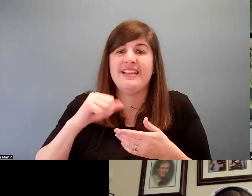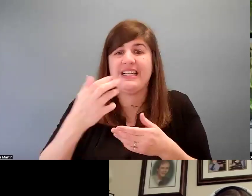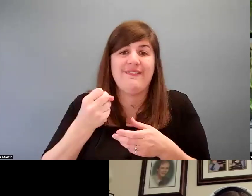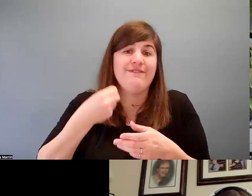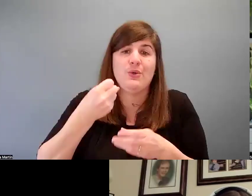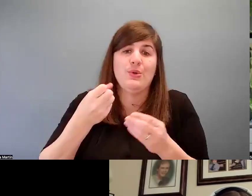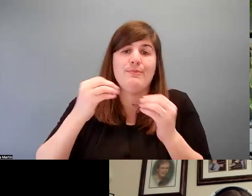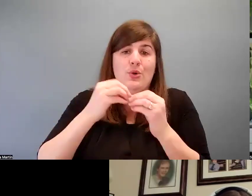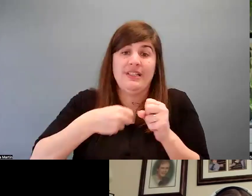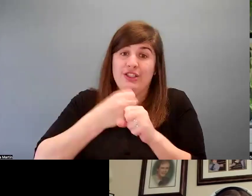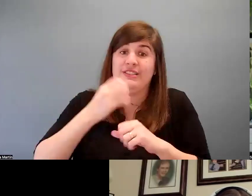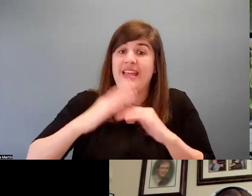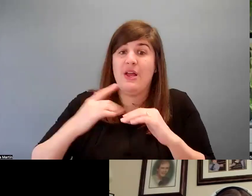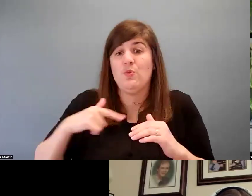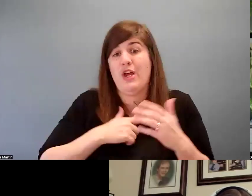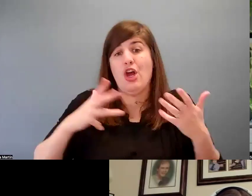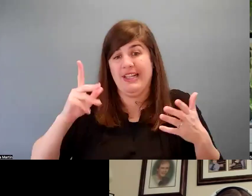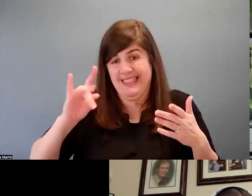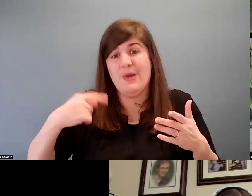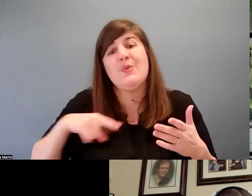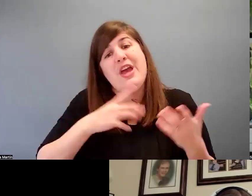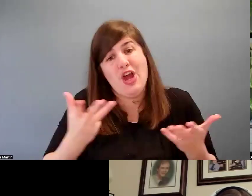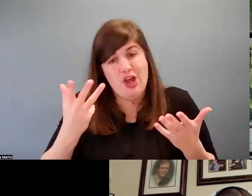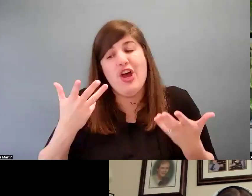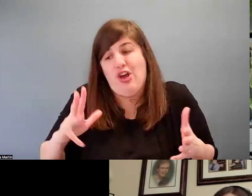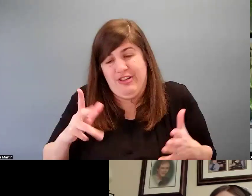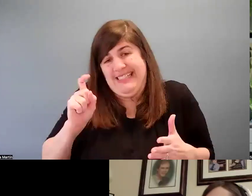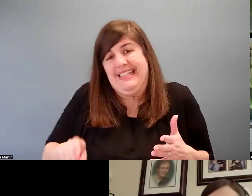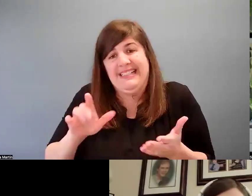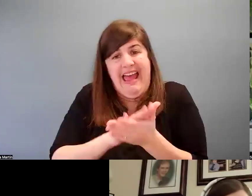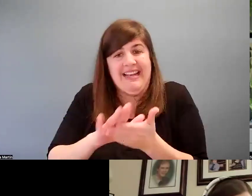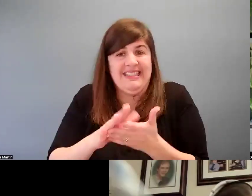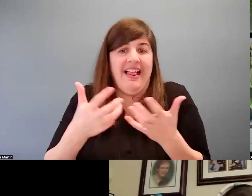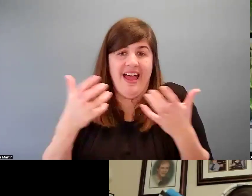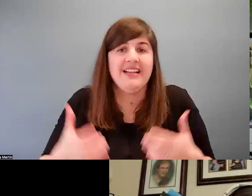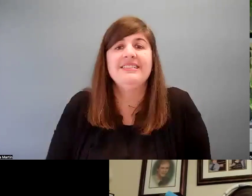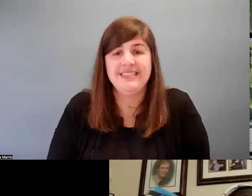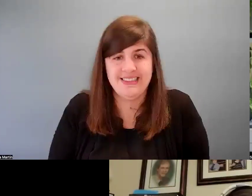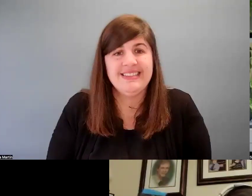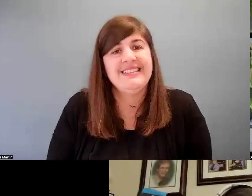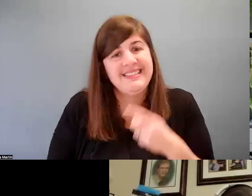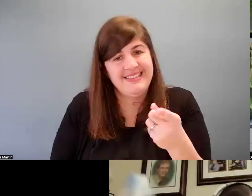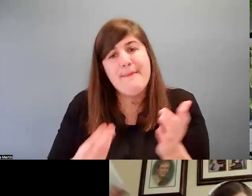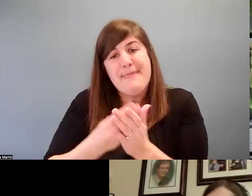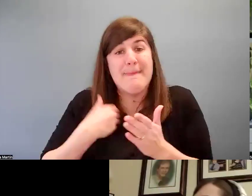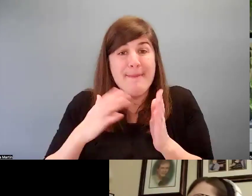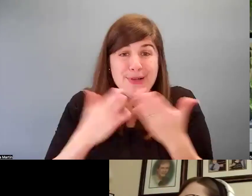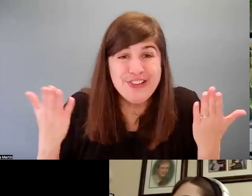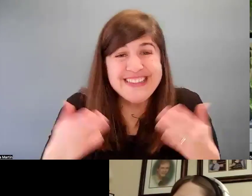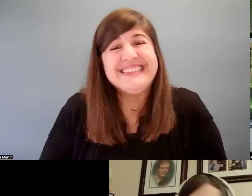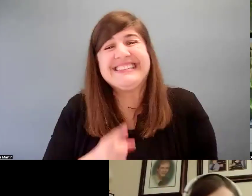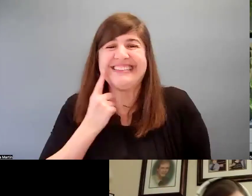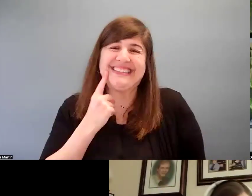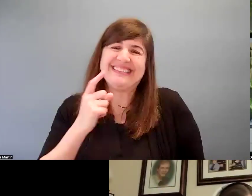than we already did, and we already needed it a lot. So, great. Also buy my books. That's also nice. Oh yeah, also buy your